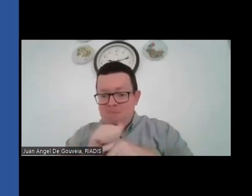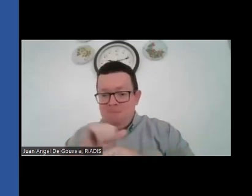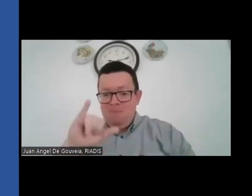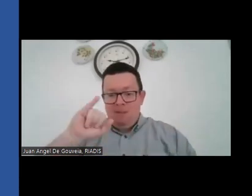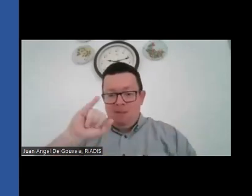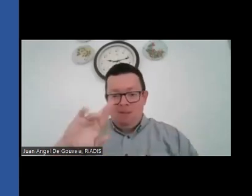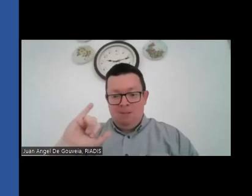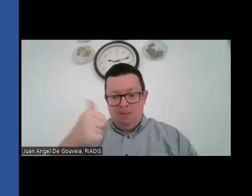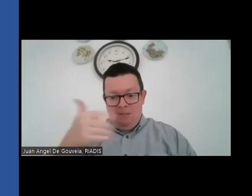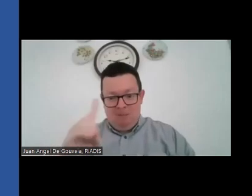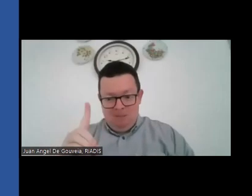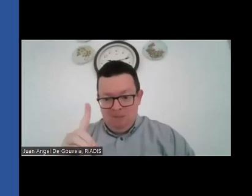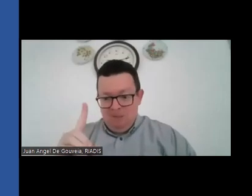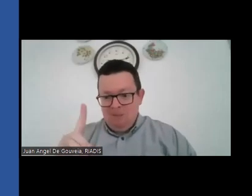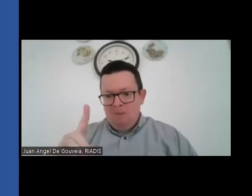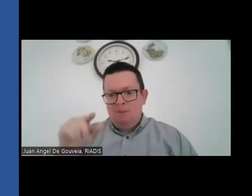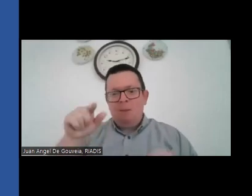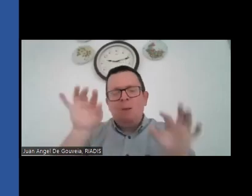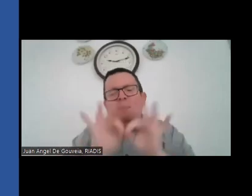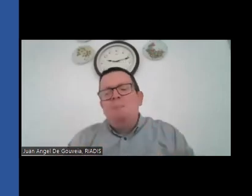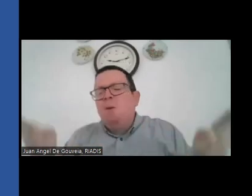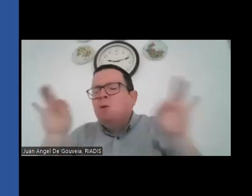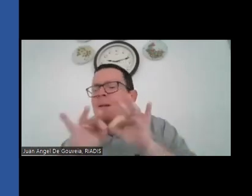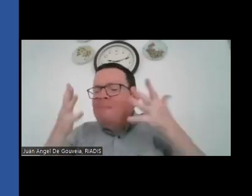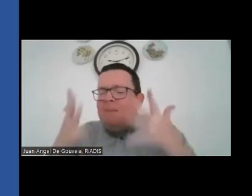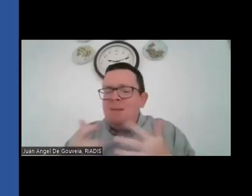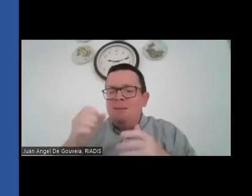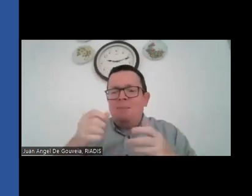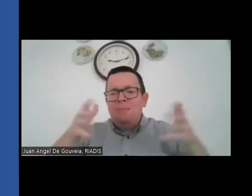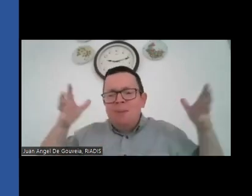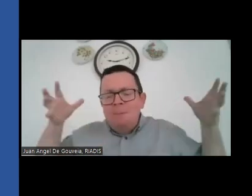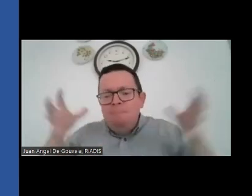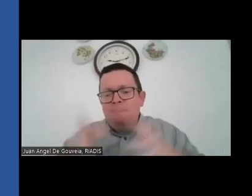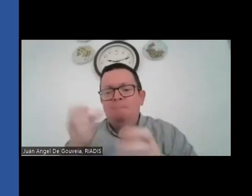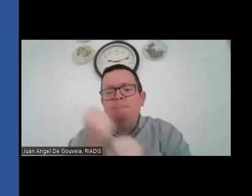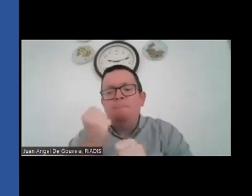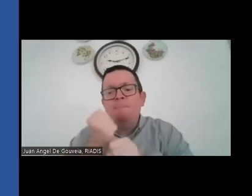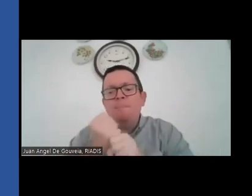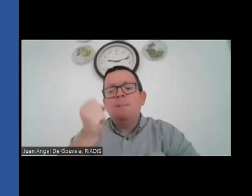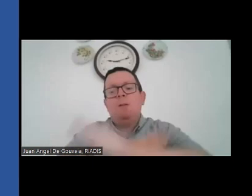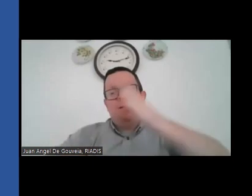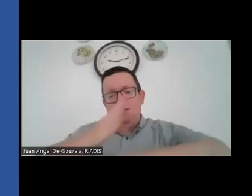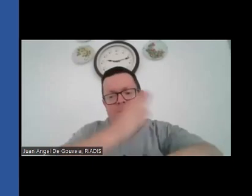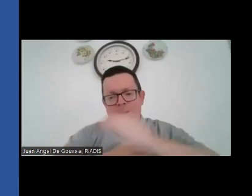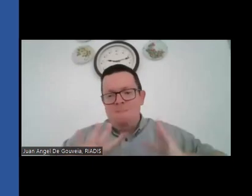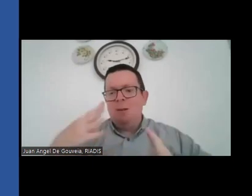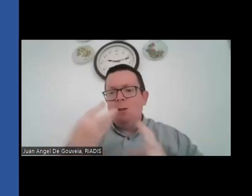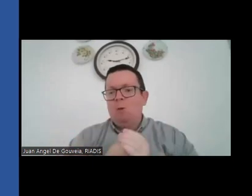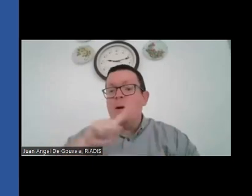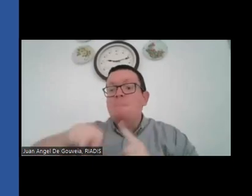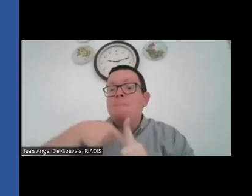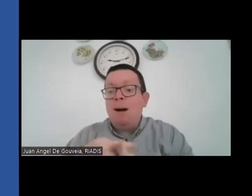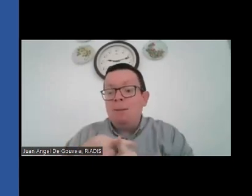UNDRDH will contribute not only to fulfill the rights of persons with disabilities, but also to the effort of countries to